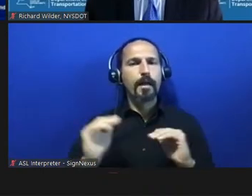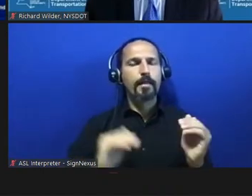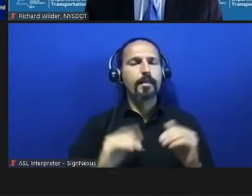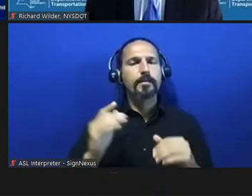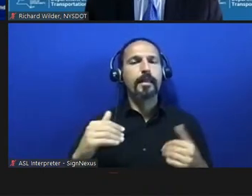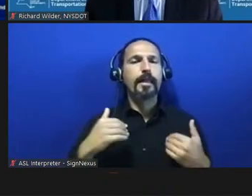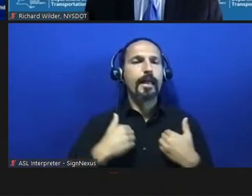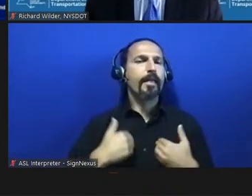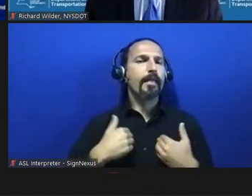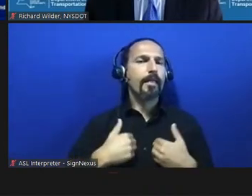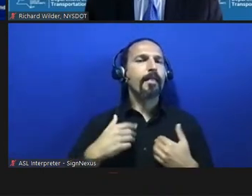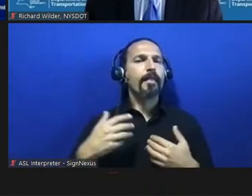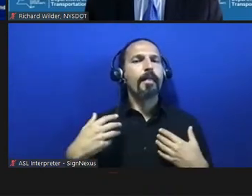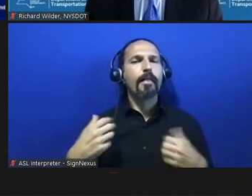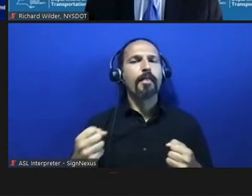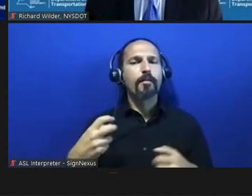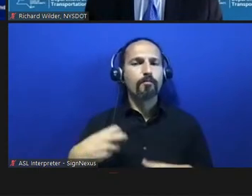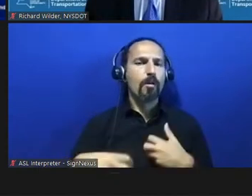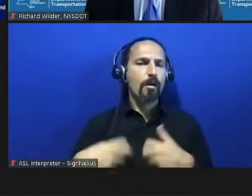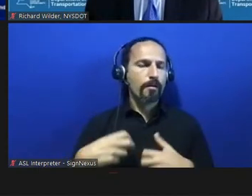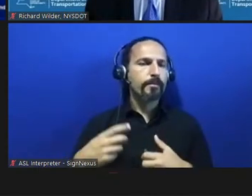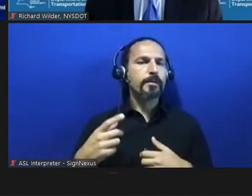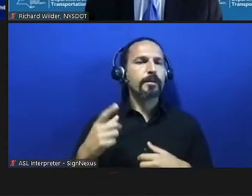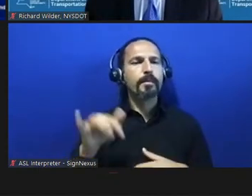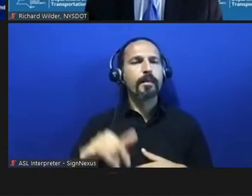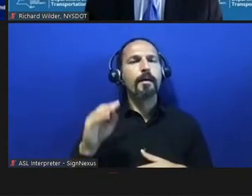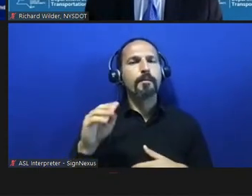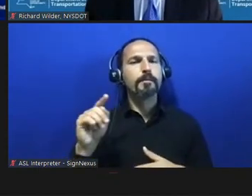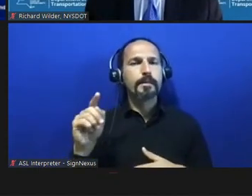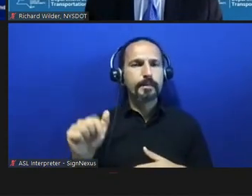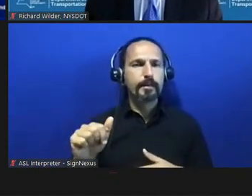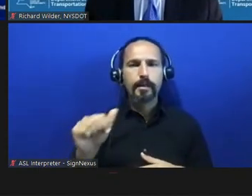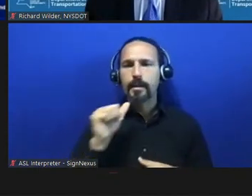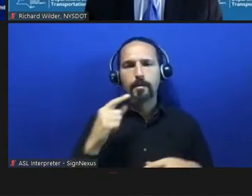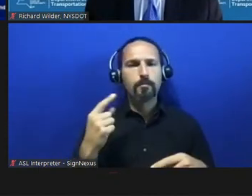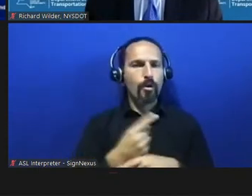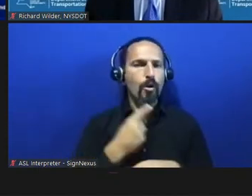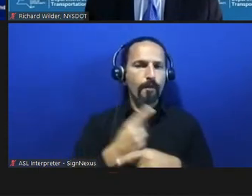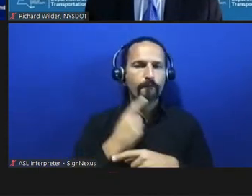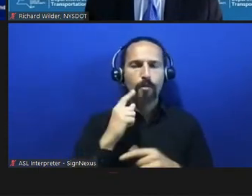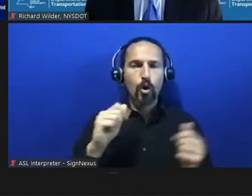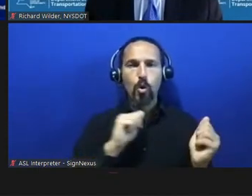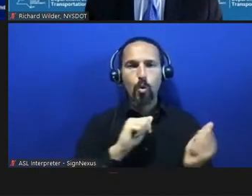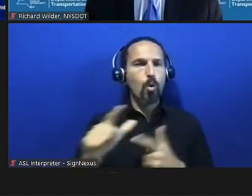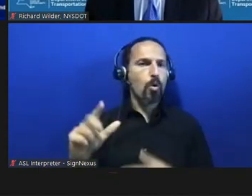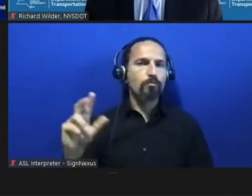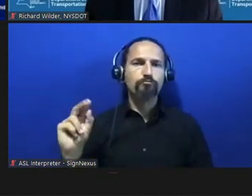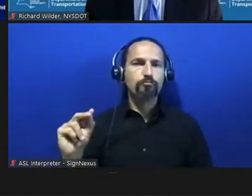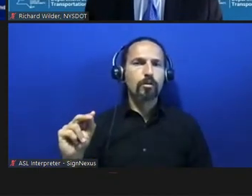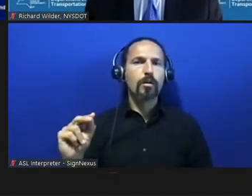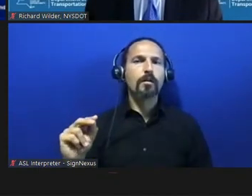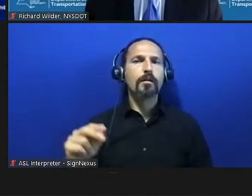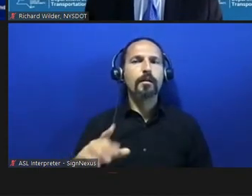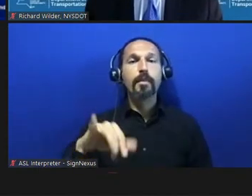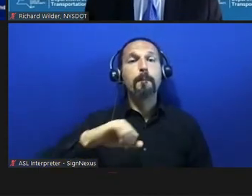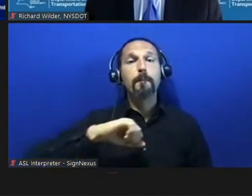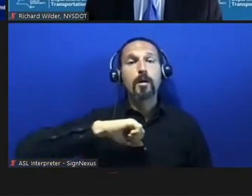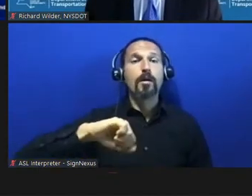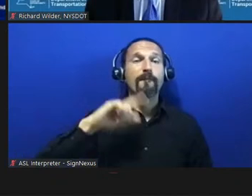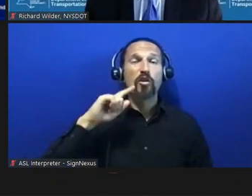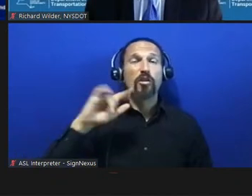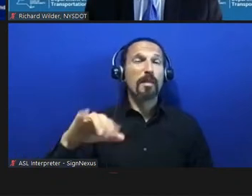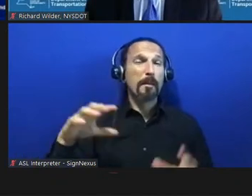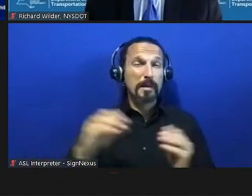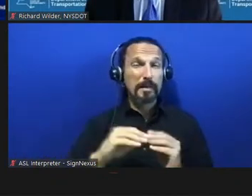immunocompromise Etc mass transit is not appropriate for everyone the pushback in the meeting